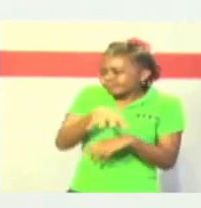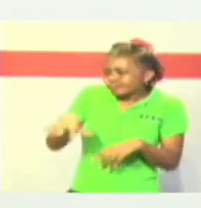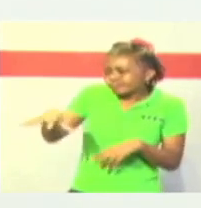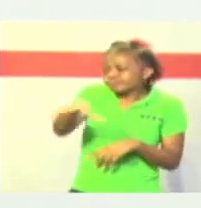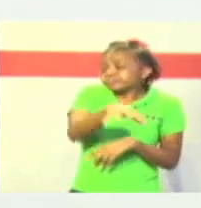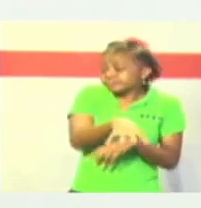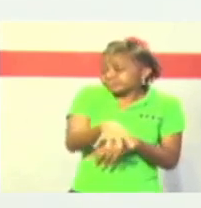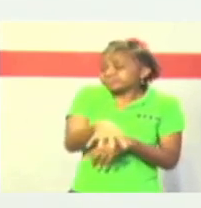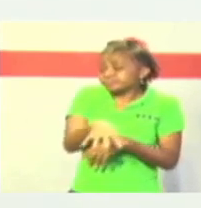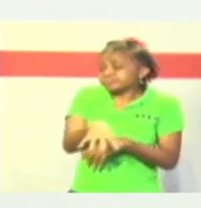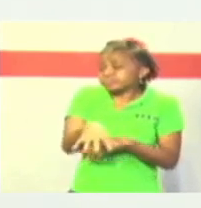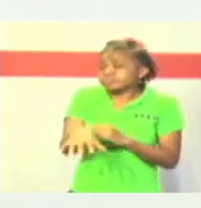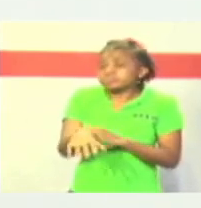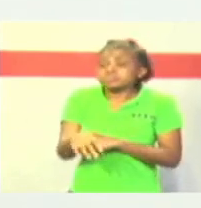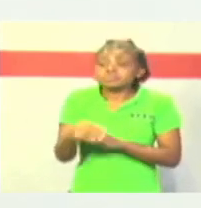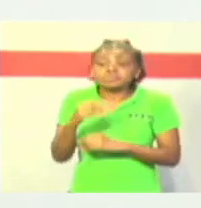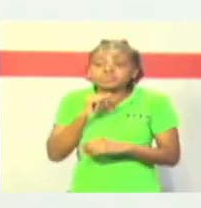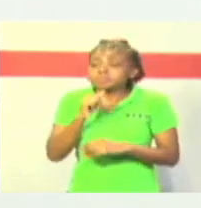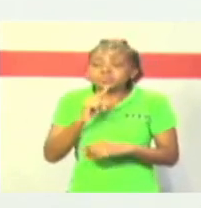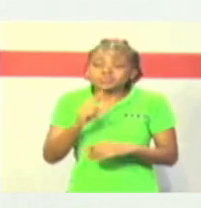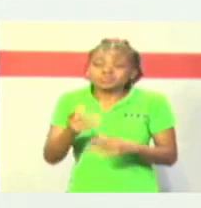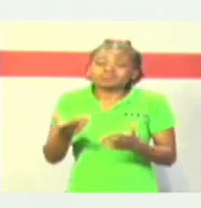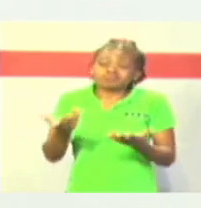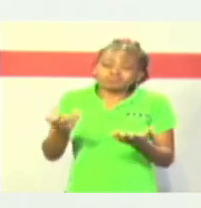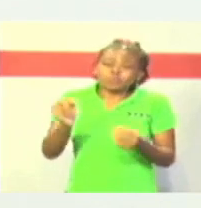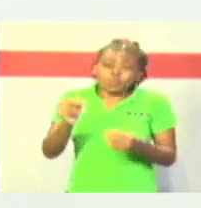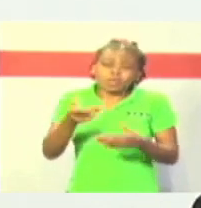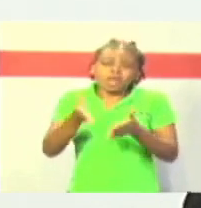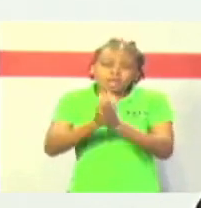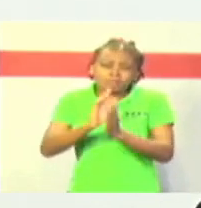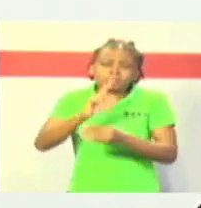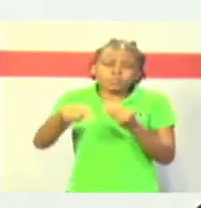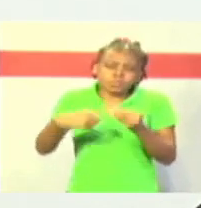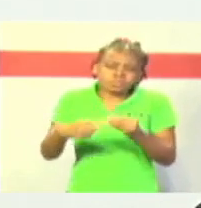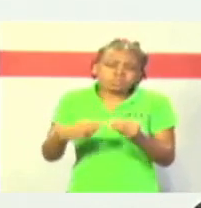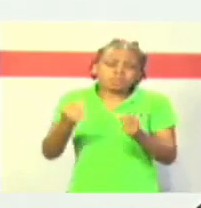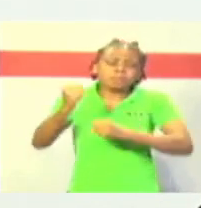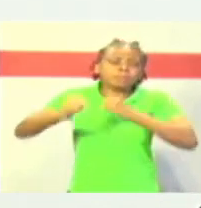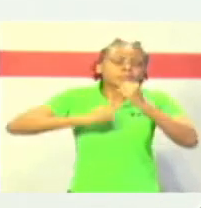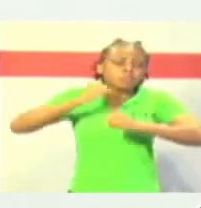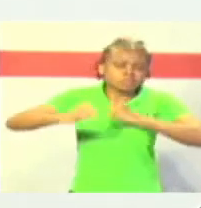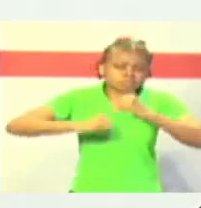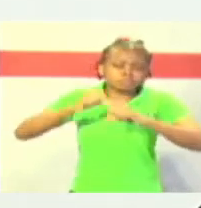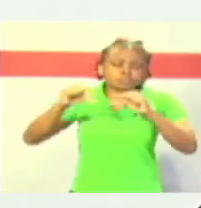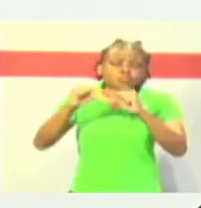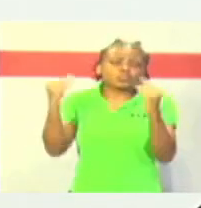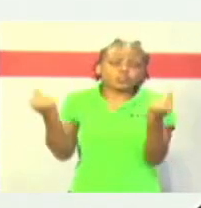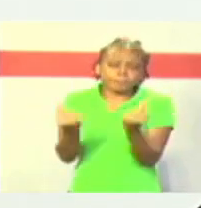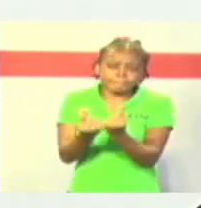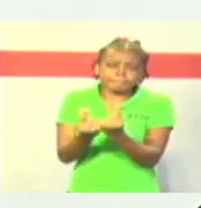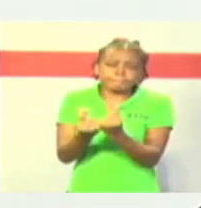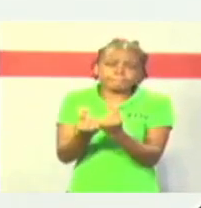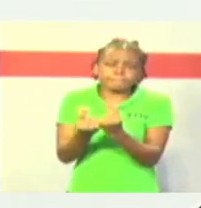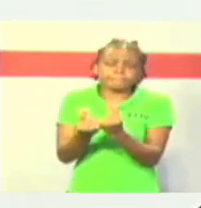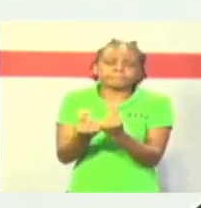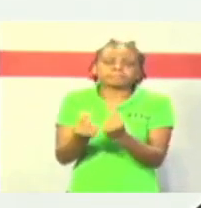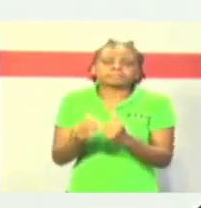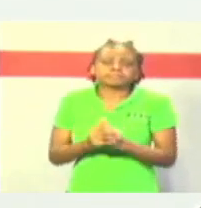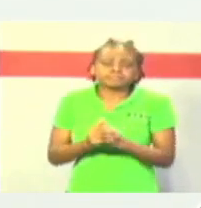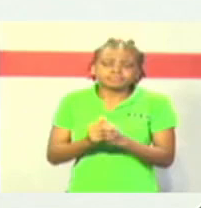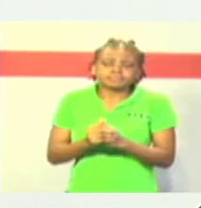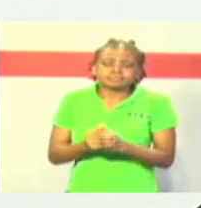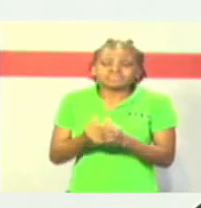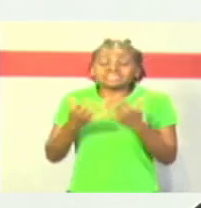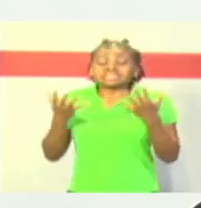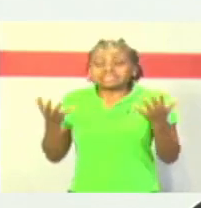question relates to daily positives coming out of sporting groups. I don't have that granular detail from that. That is usually available to the CMOH